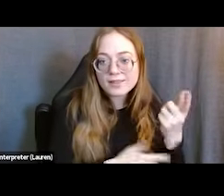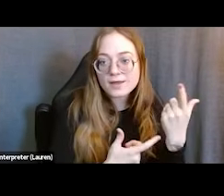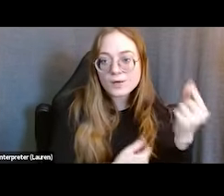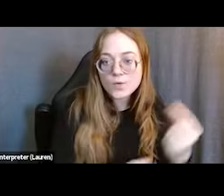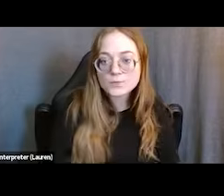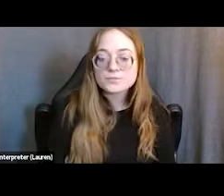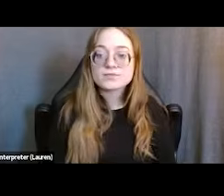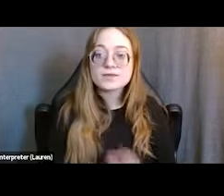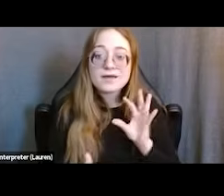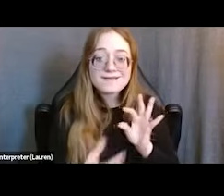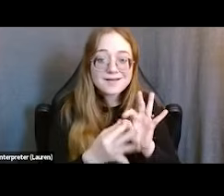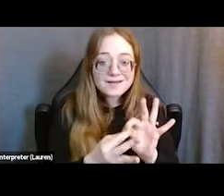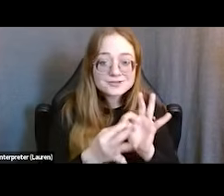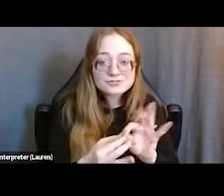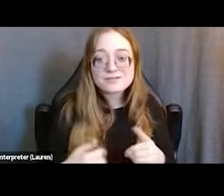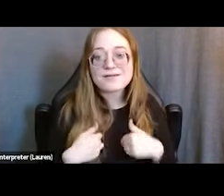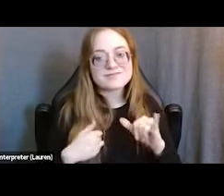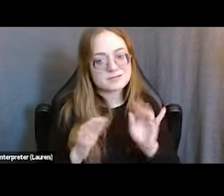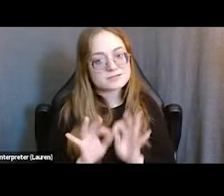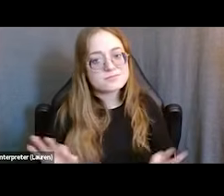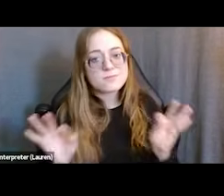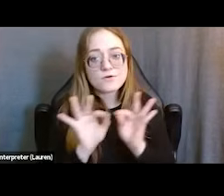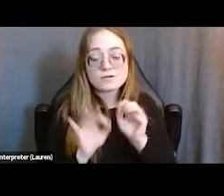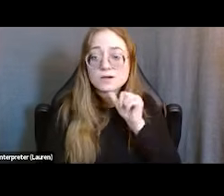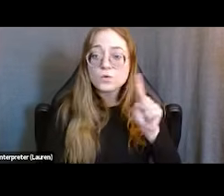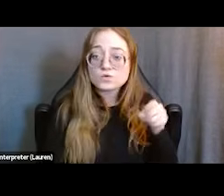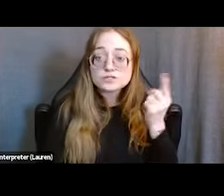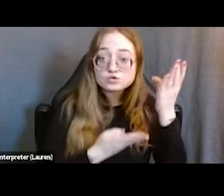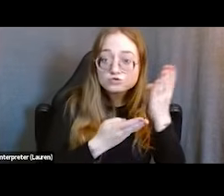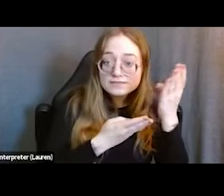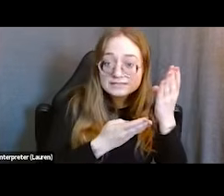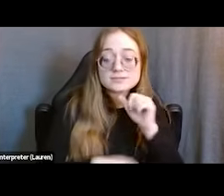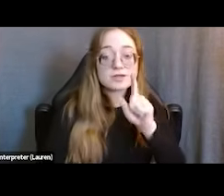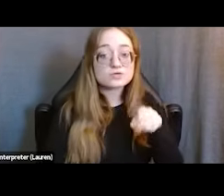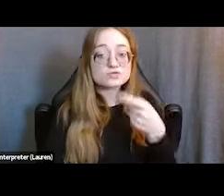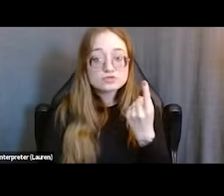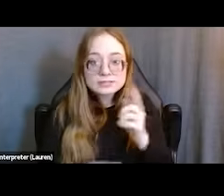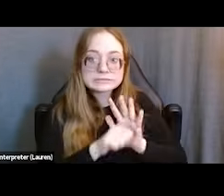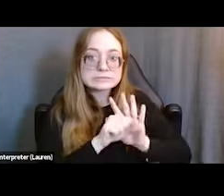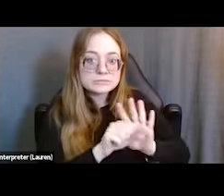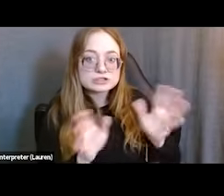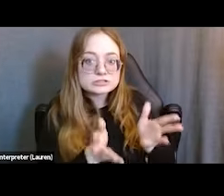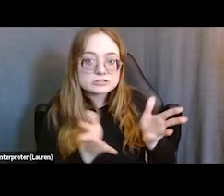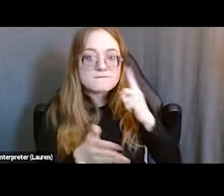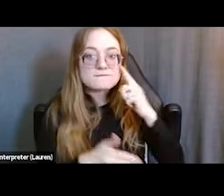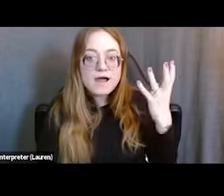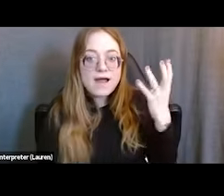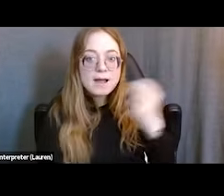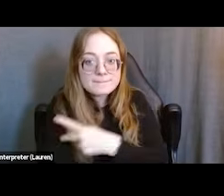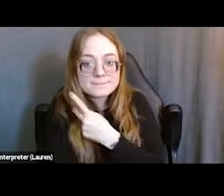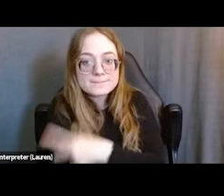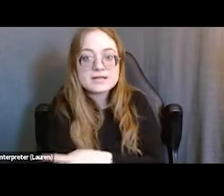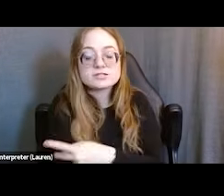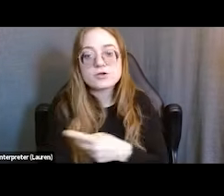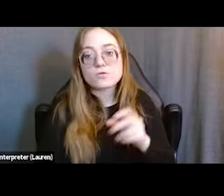supports and services that is really important, that it's not just services, it's not just a push for things like outpatient, intensive outpatient,